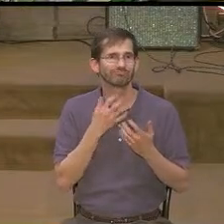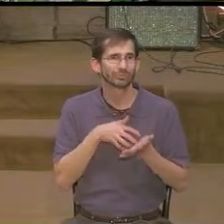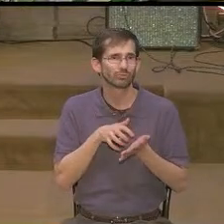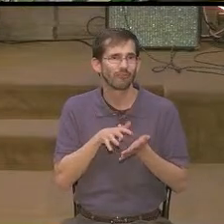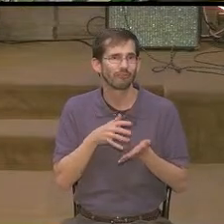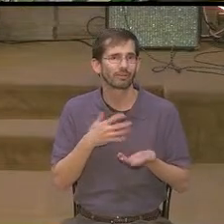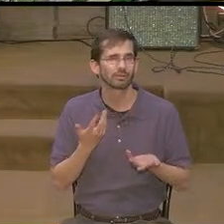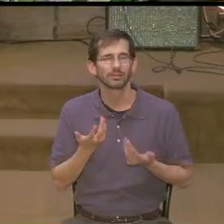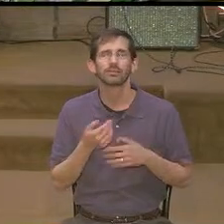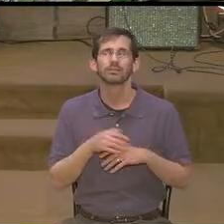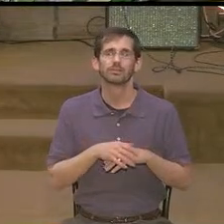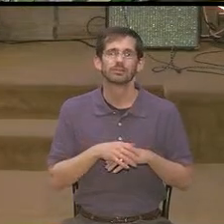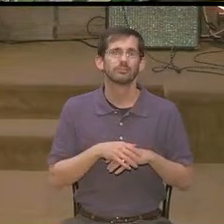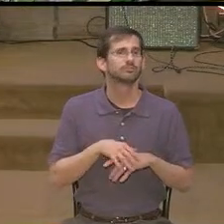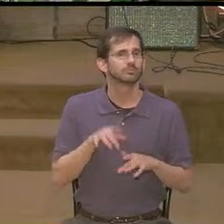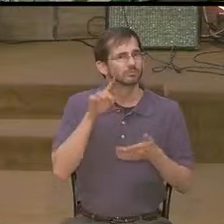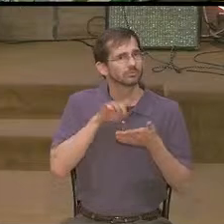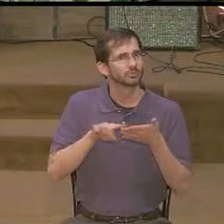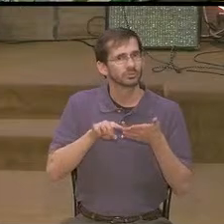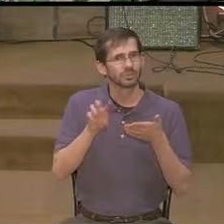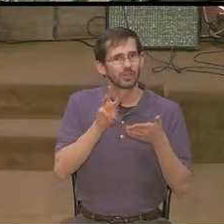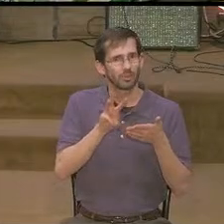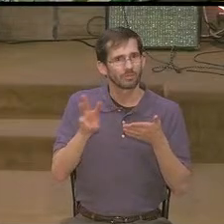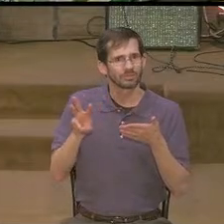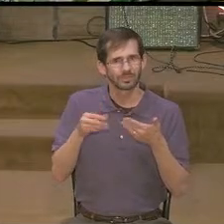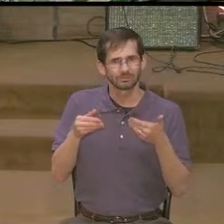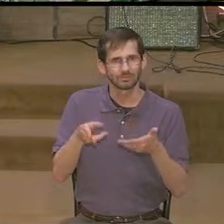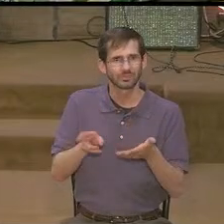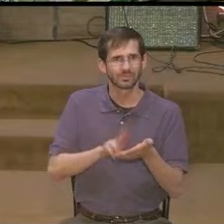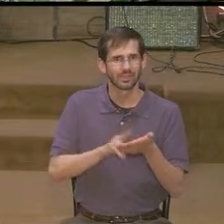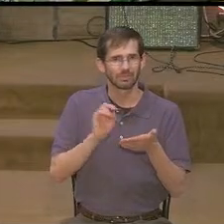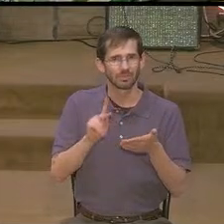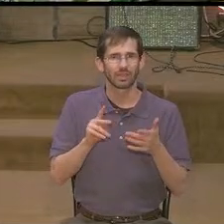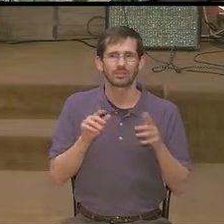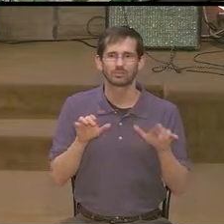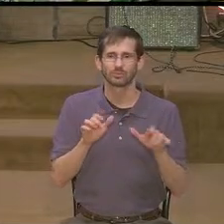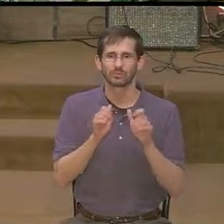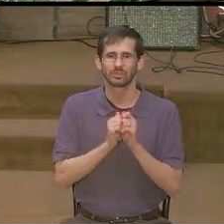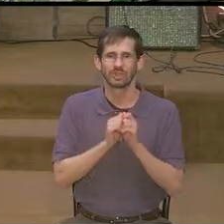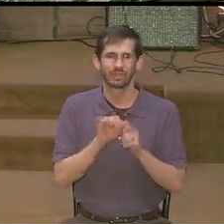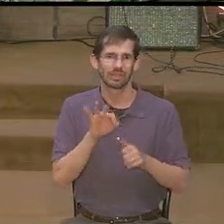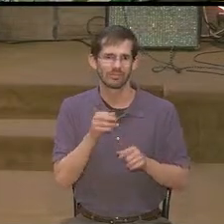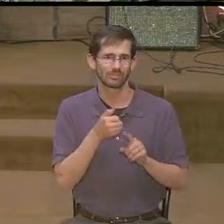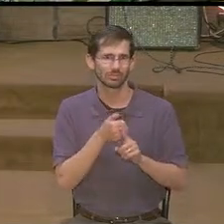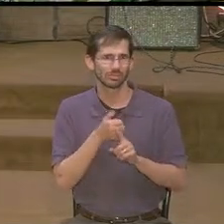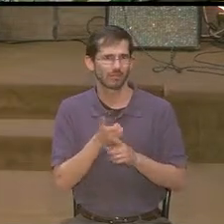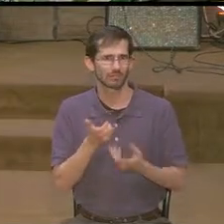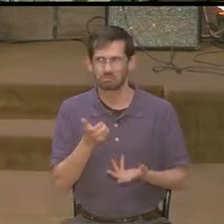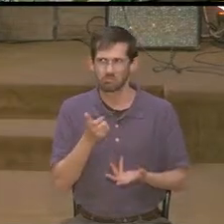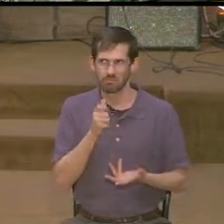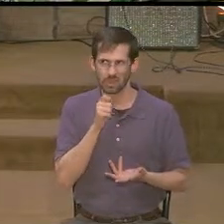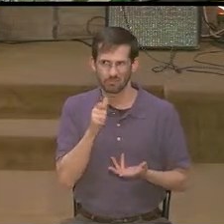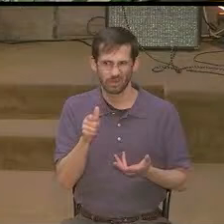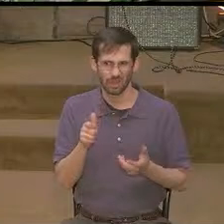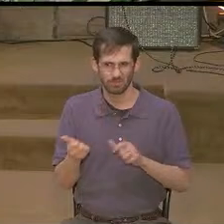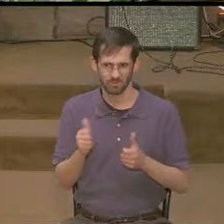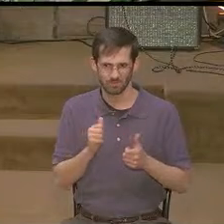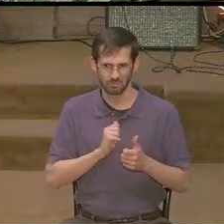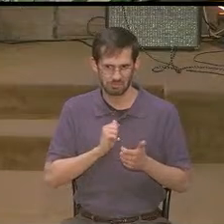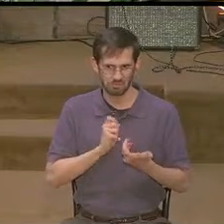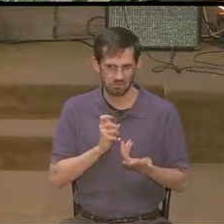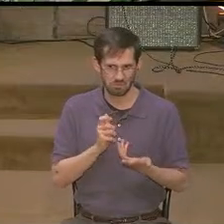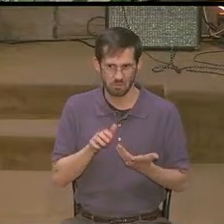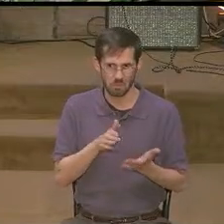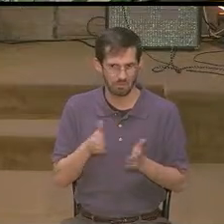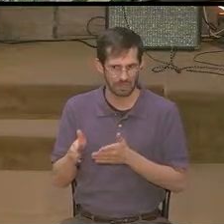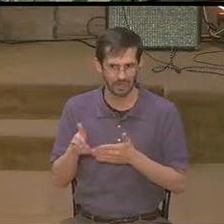website and sign up, okay? Let's do this together. And even if you're not being baptized, plan to stay or come back, if you will. If you're going